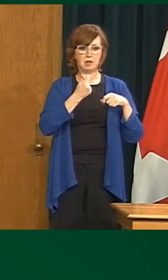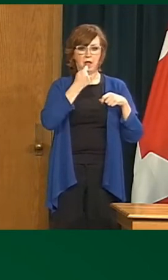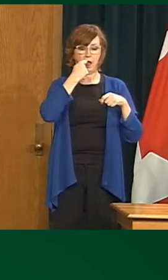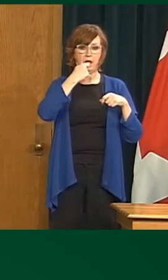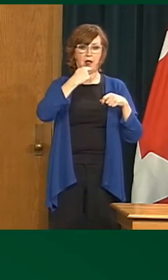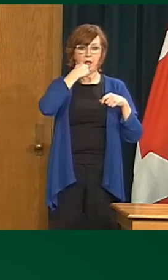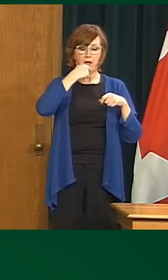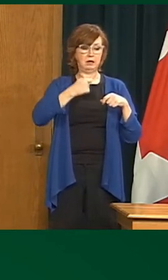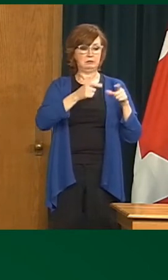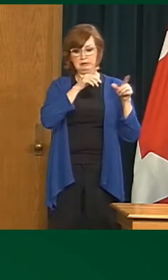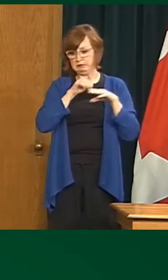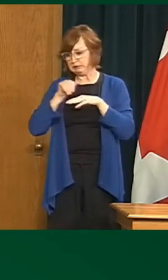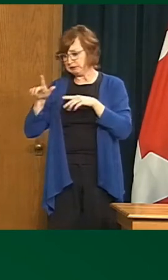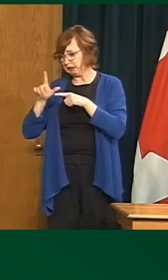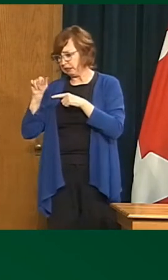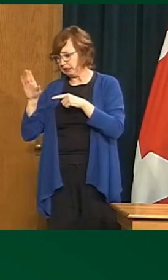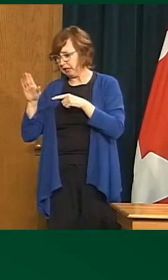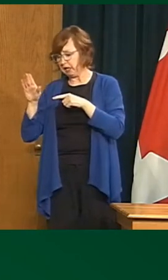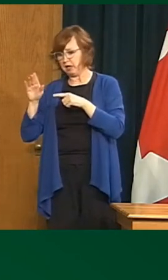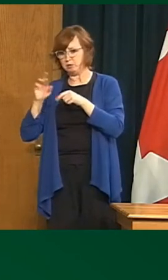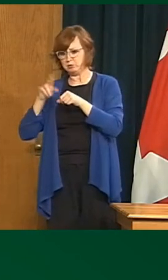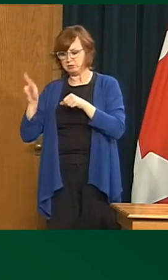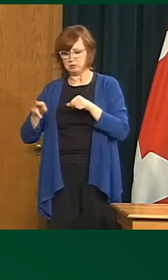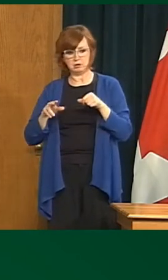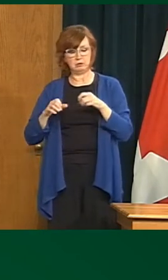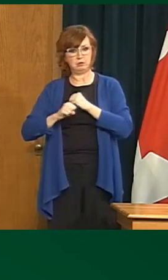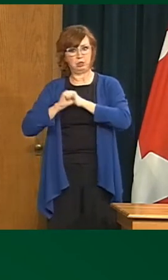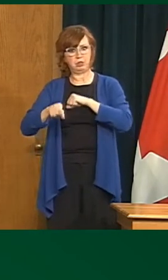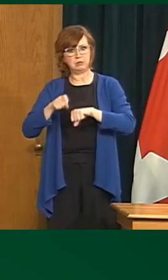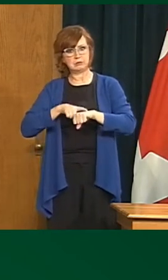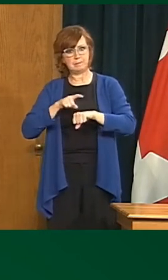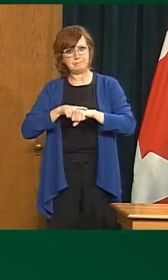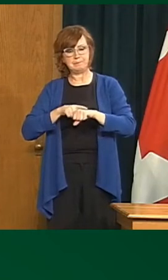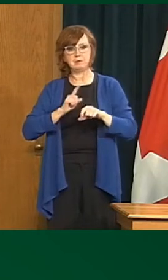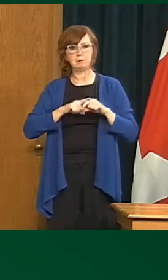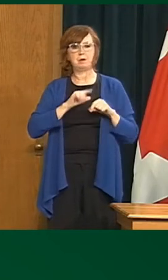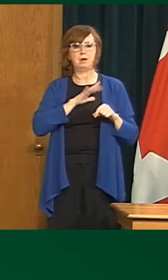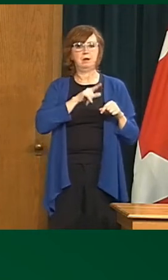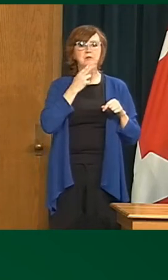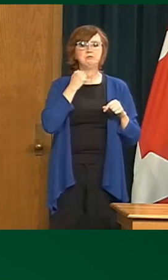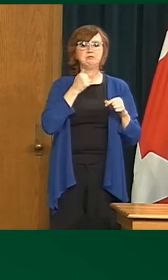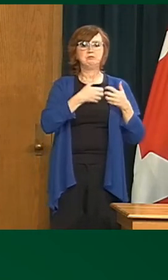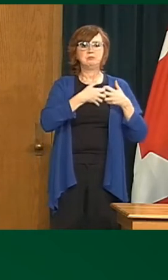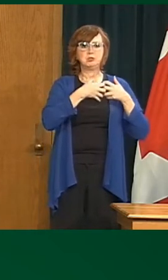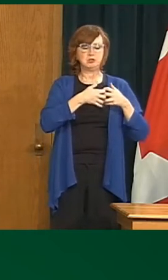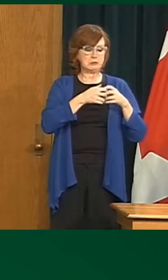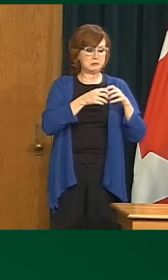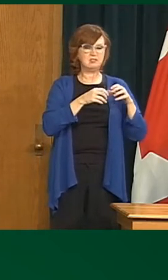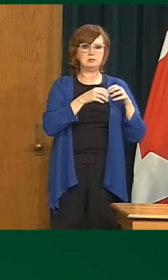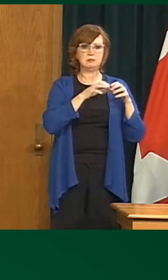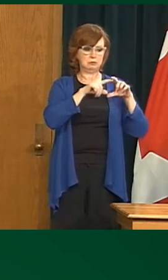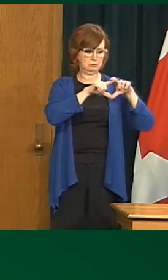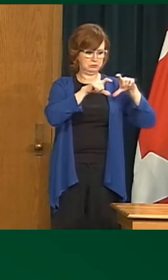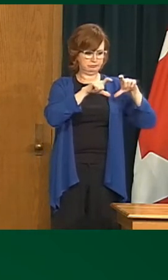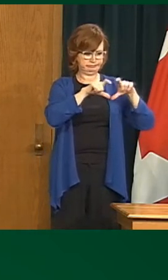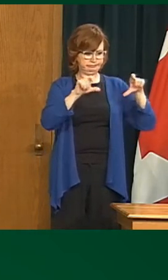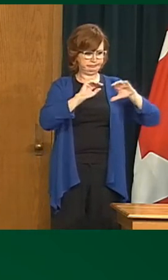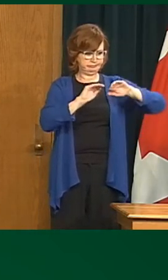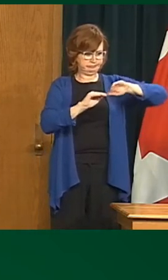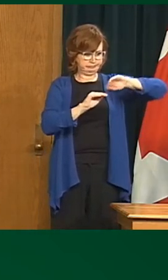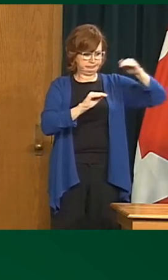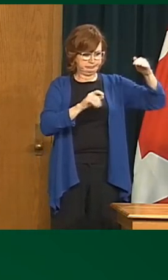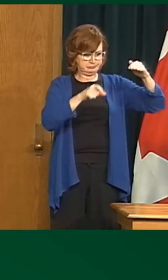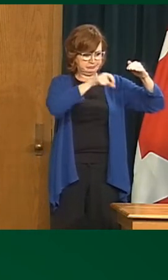to be at higher risk and you want to get a quicker turnaround of the results of your test so that you can move right into your contact tracing. So the federal